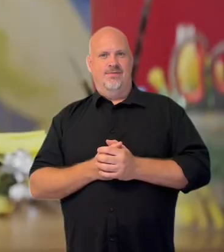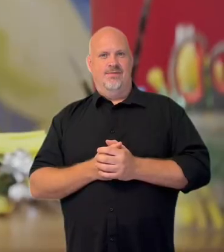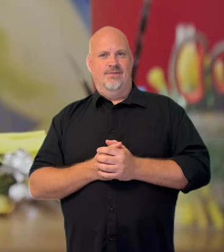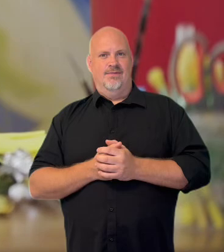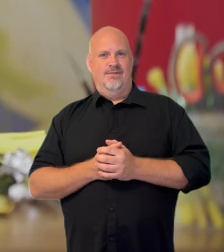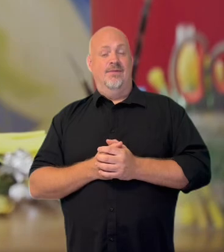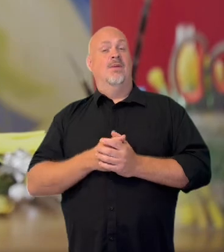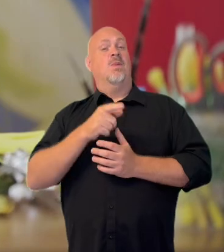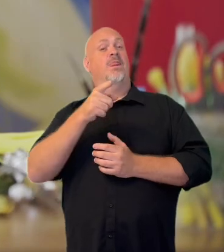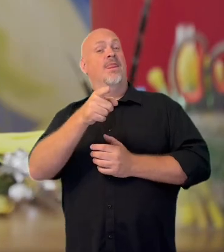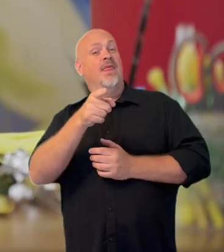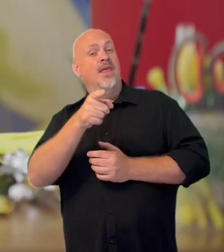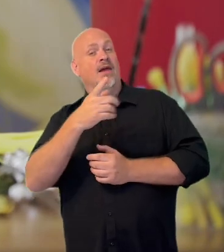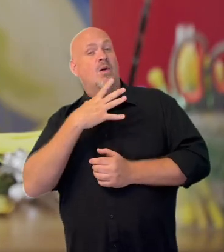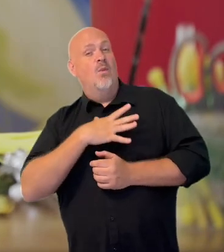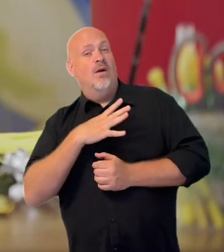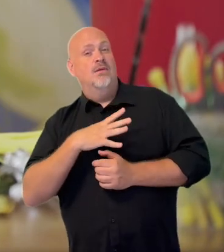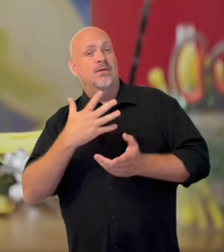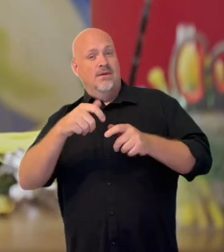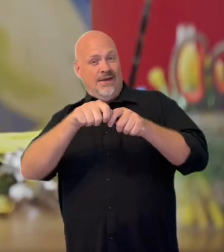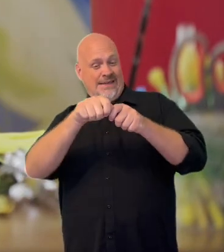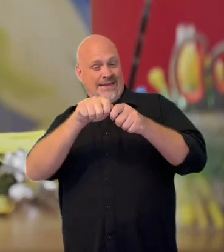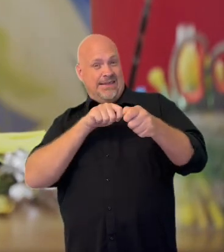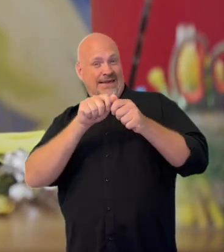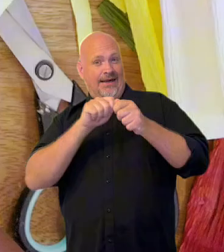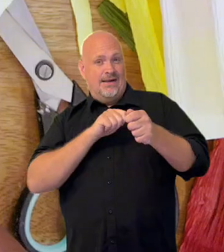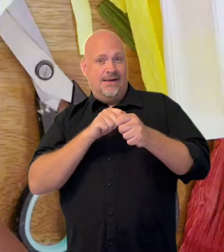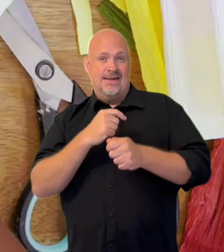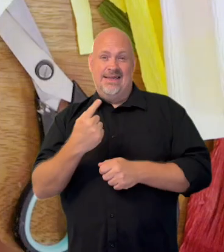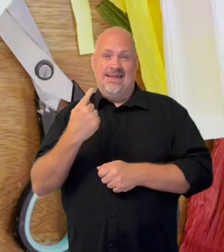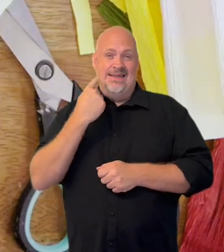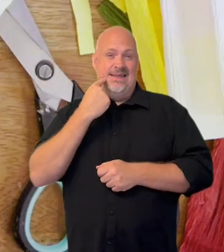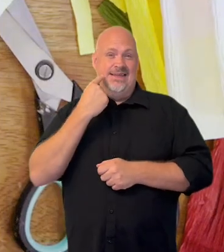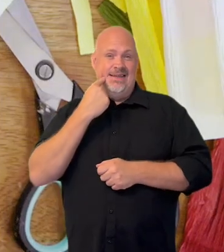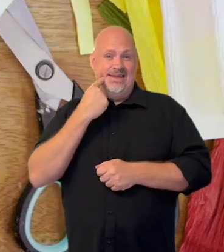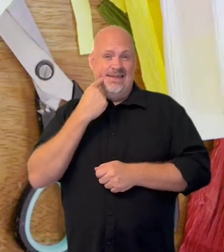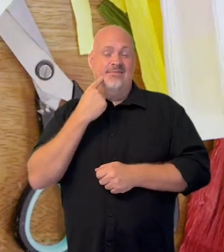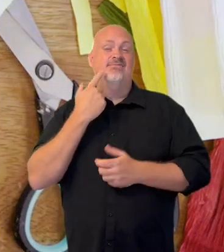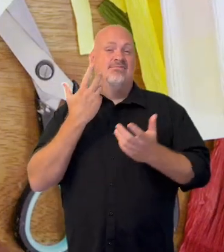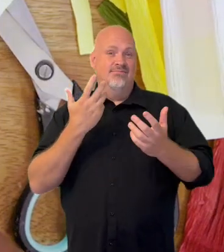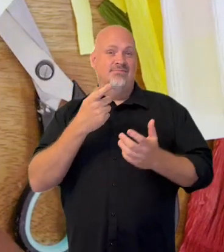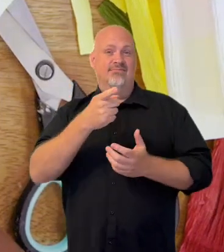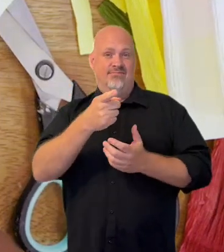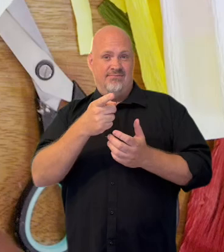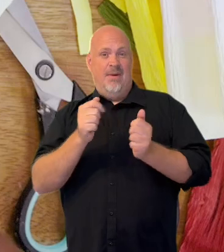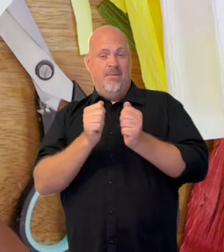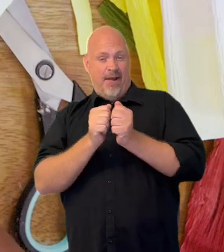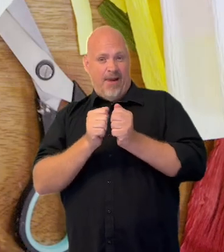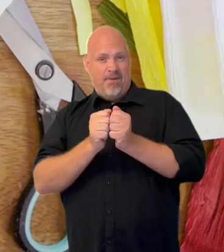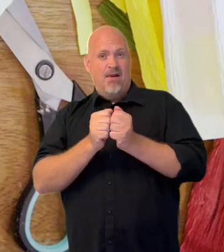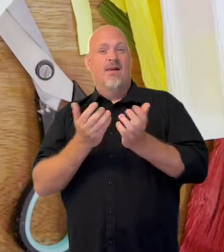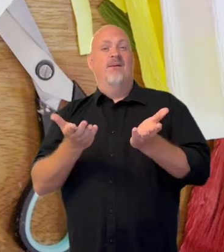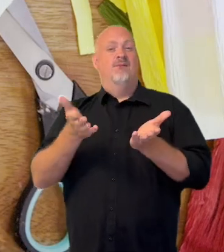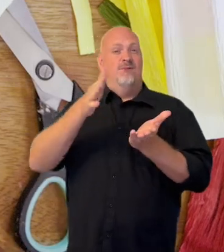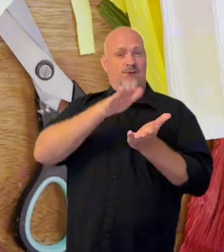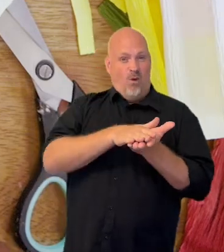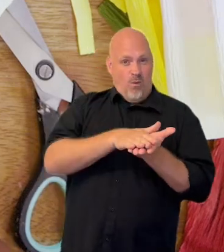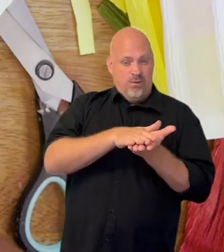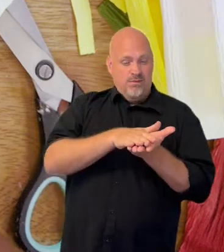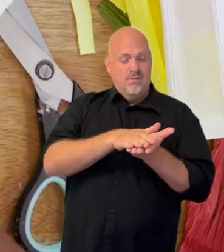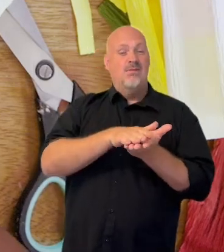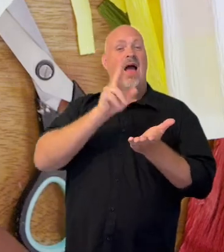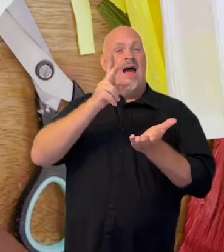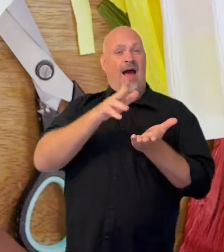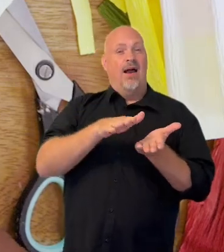half, and then fold it in half again. And we're going to start at the bottom by tearing a little slice